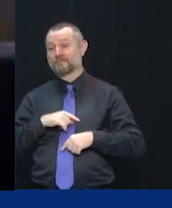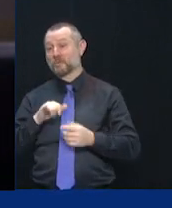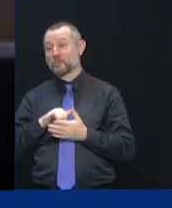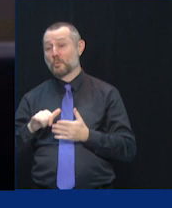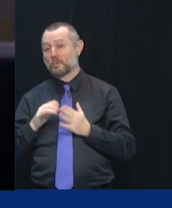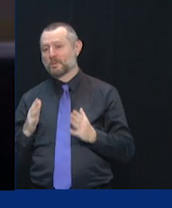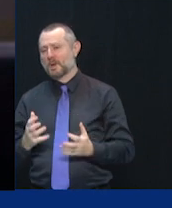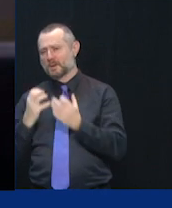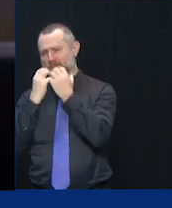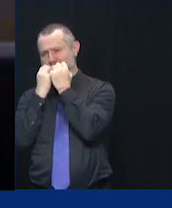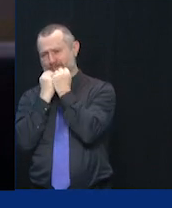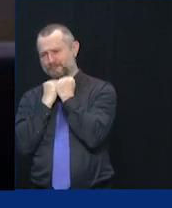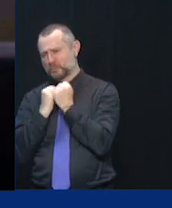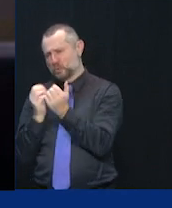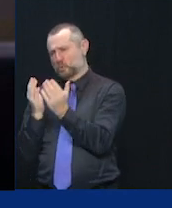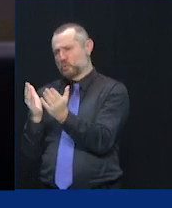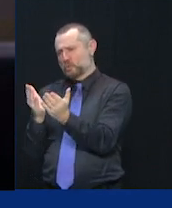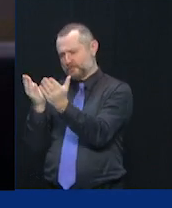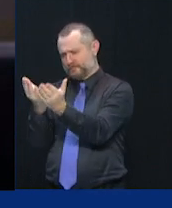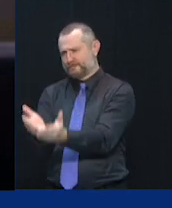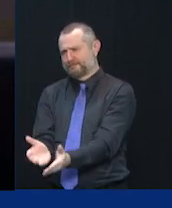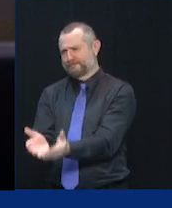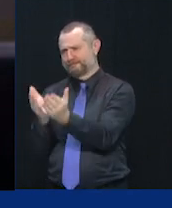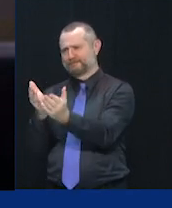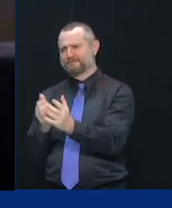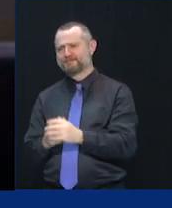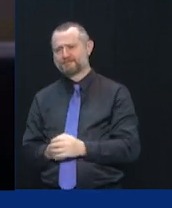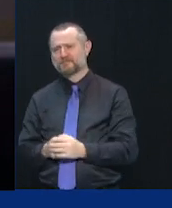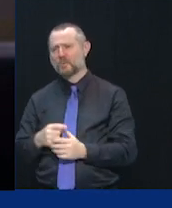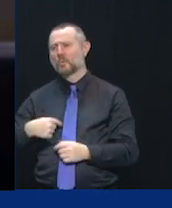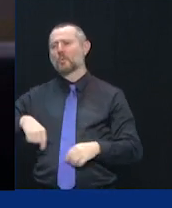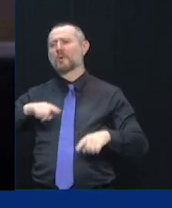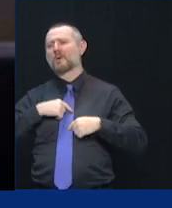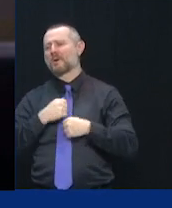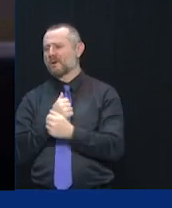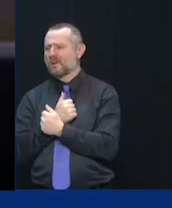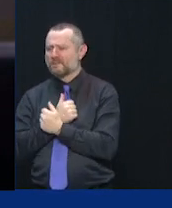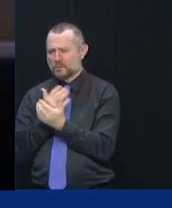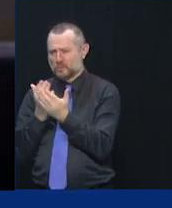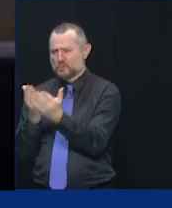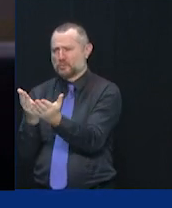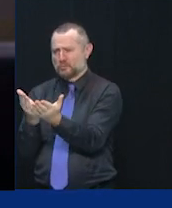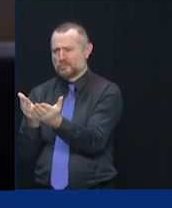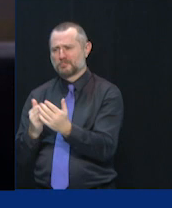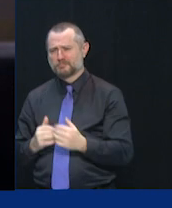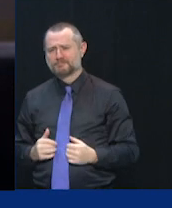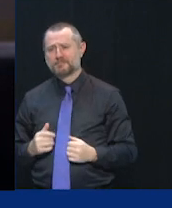state. The love they have for you and your credibility